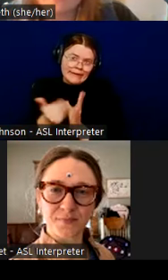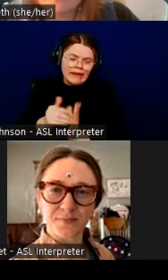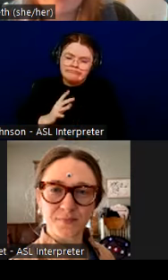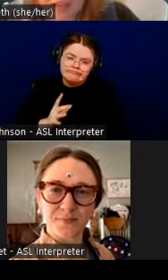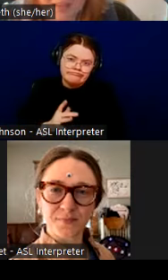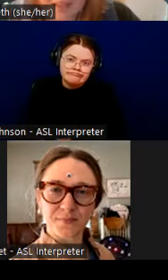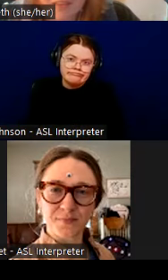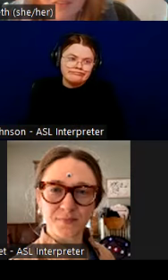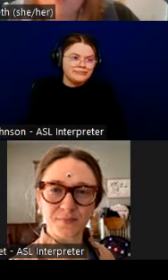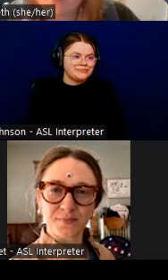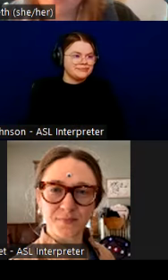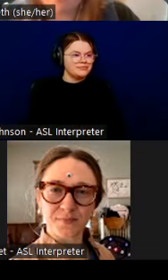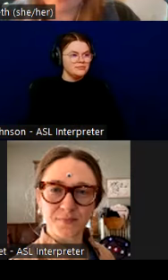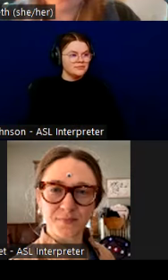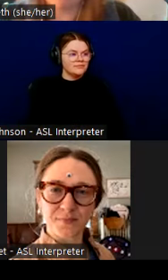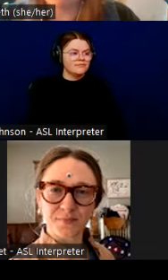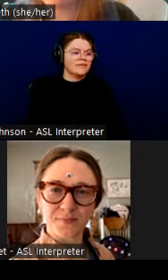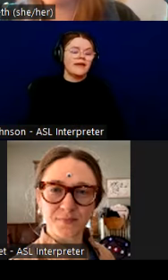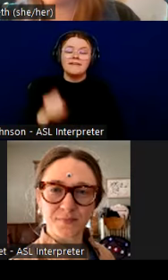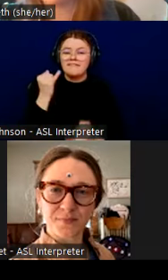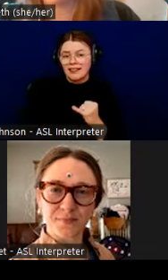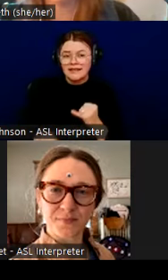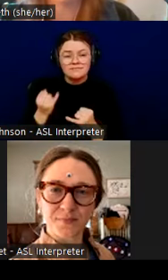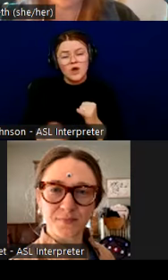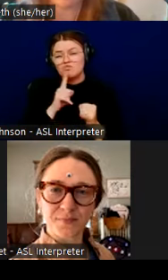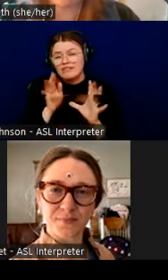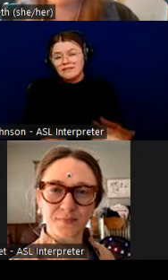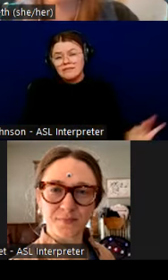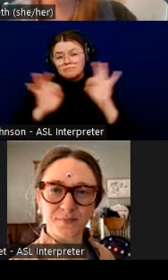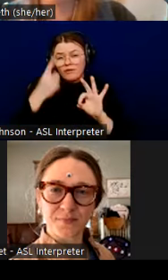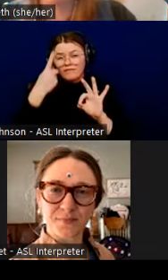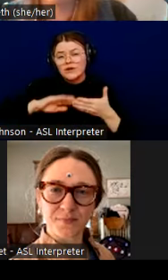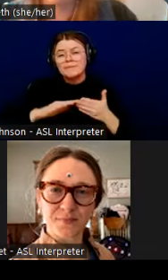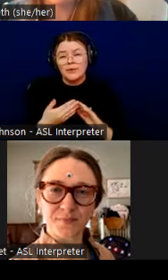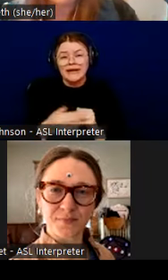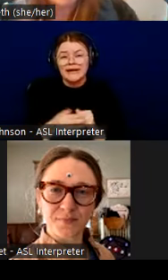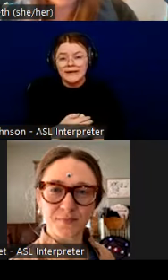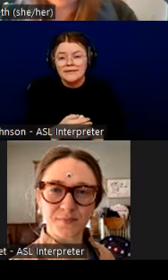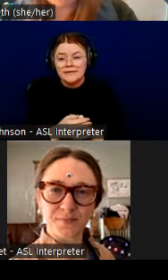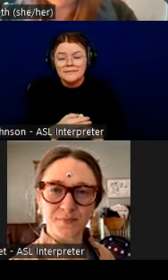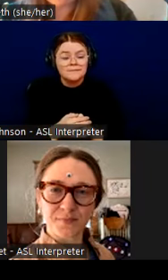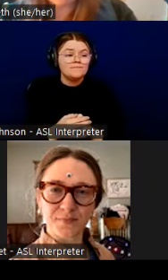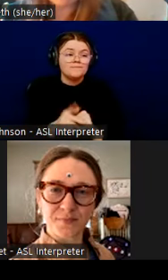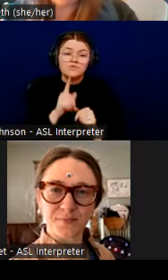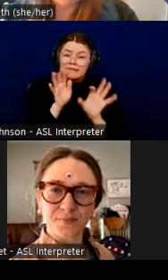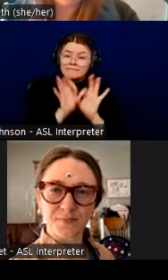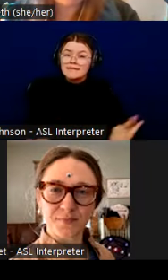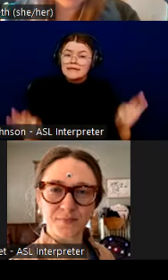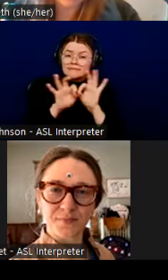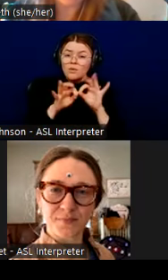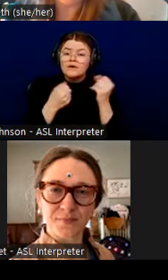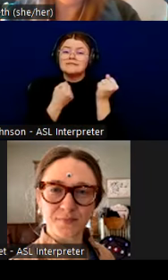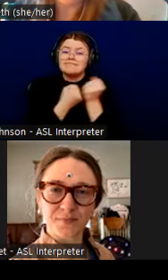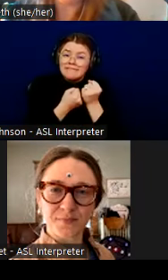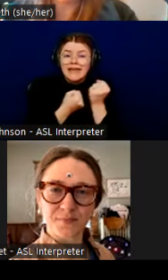And then finally, very important for the community, for all of us, it's important to advocate for